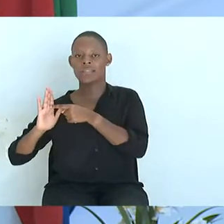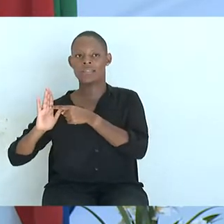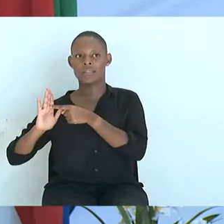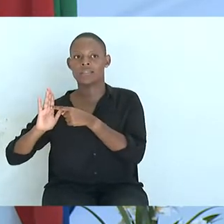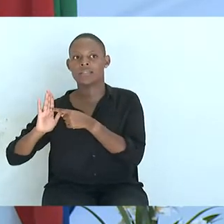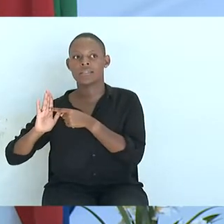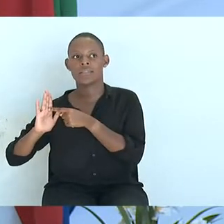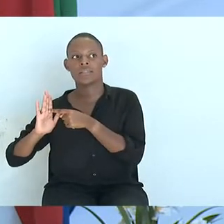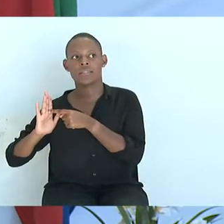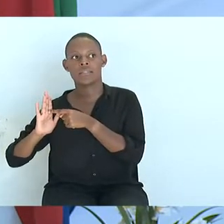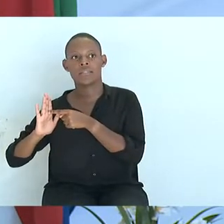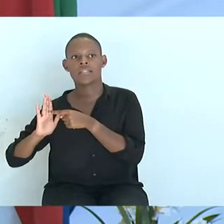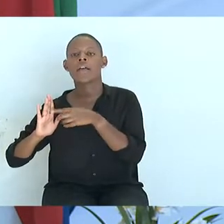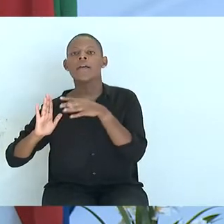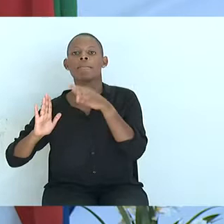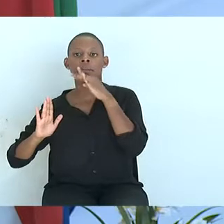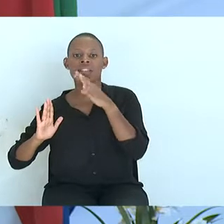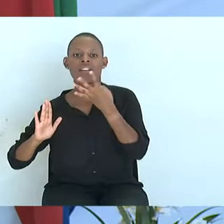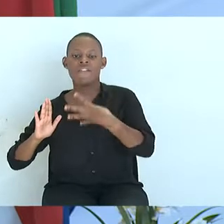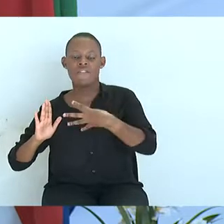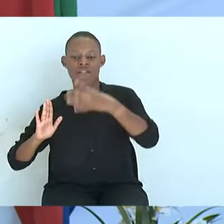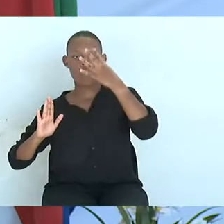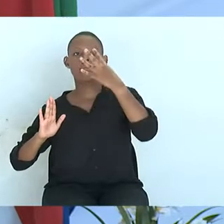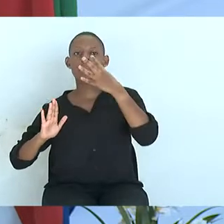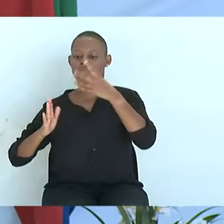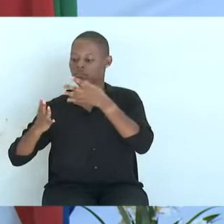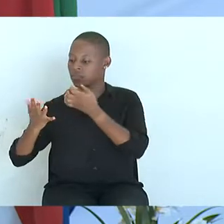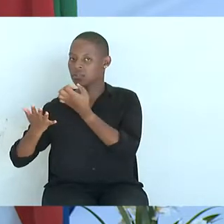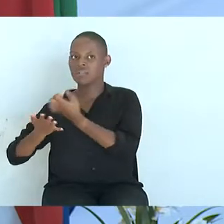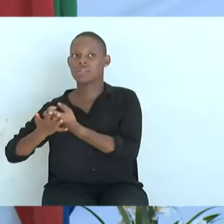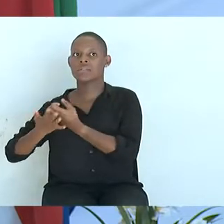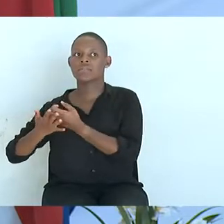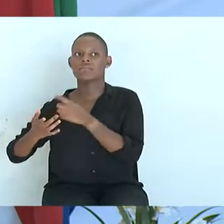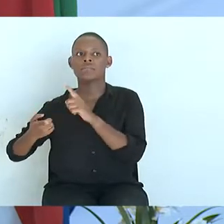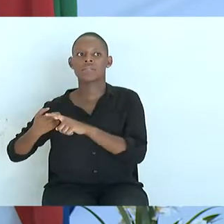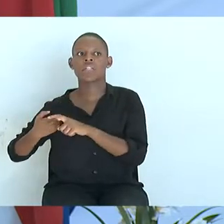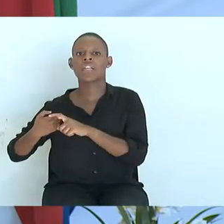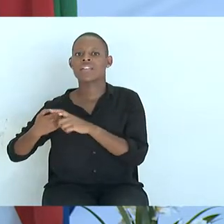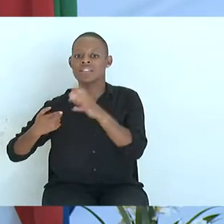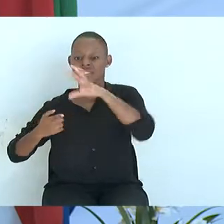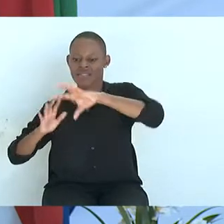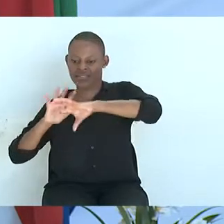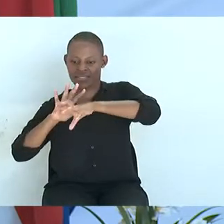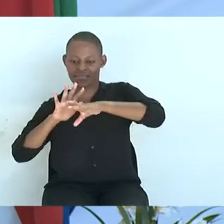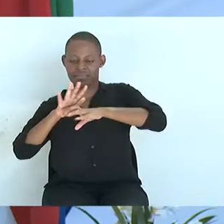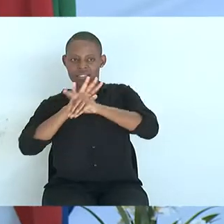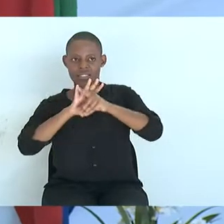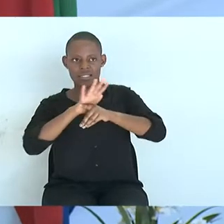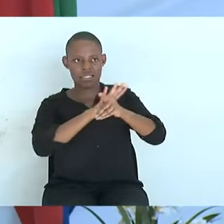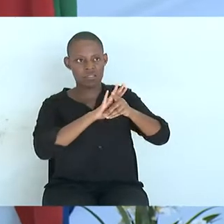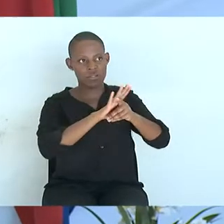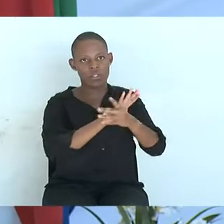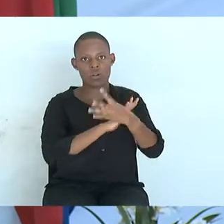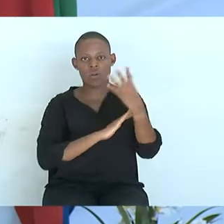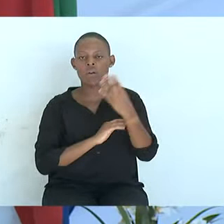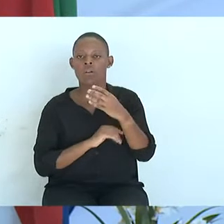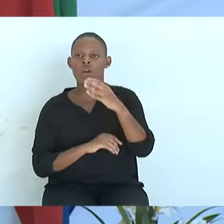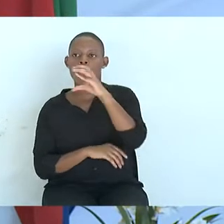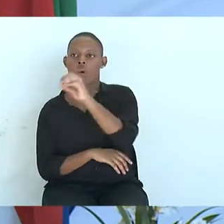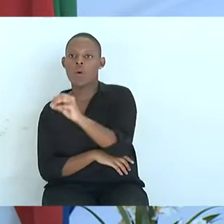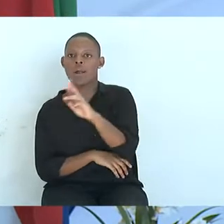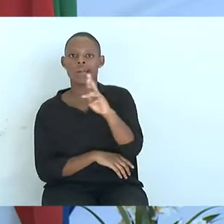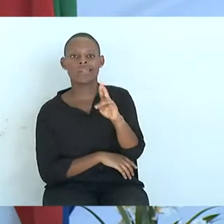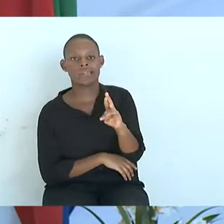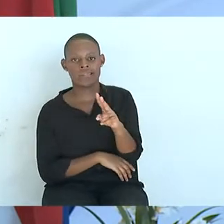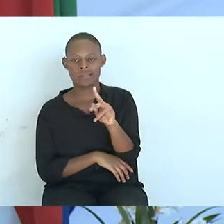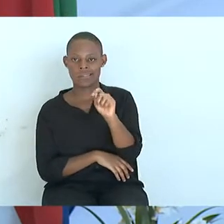on the 4 district economies for now, which is OR Tambo, Gwala, Alfrenzo, and Uku. And